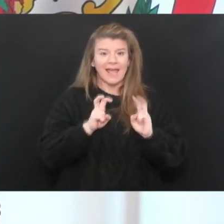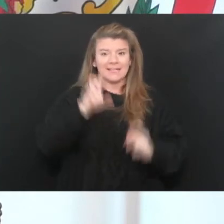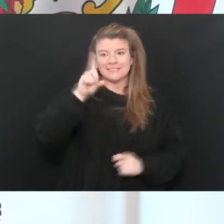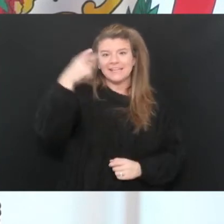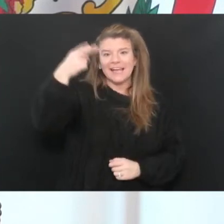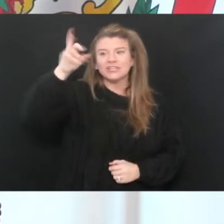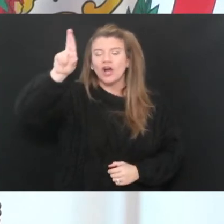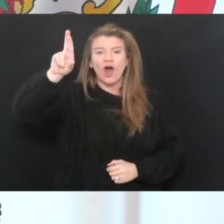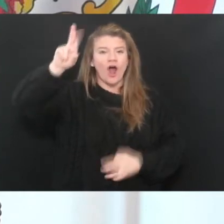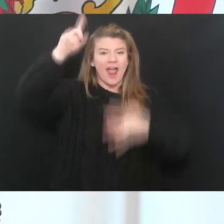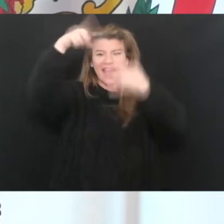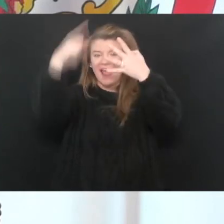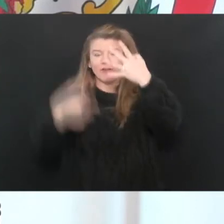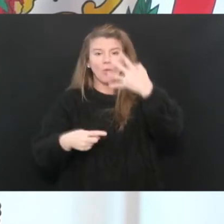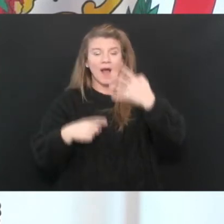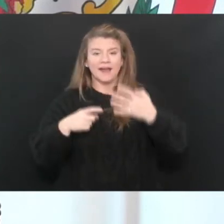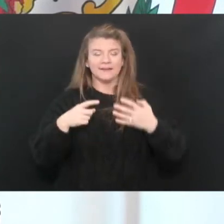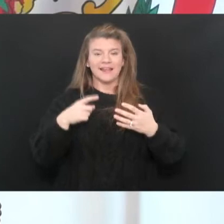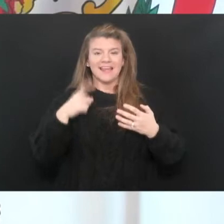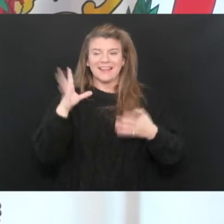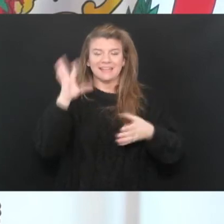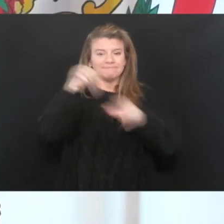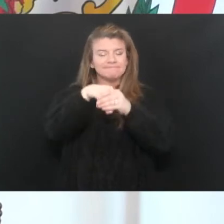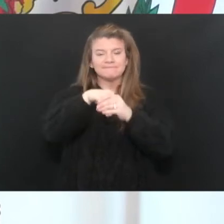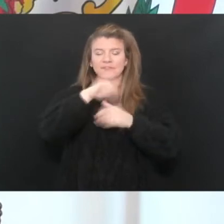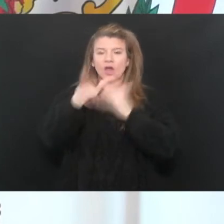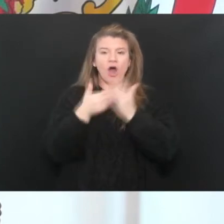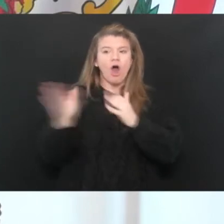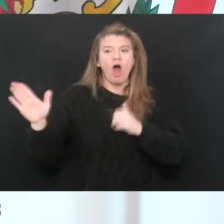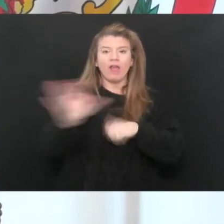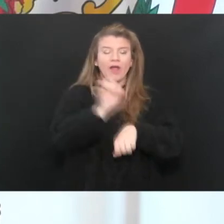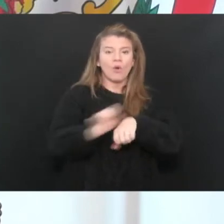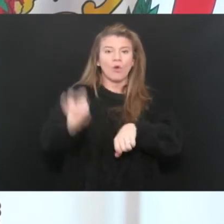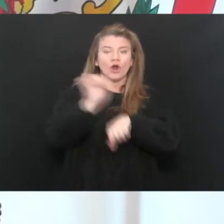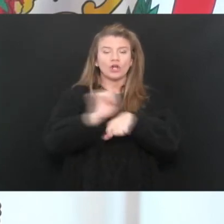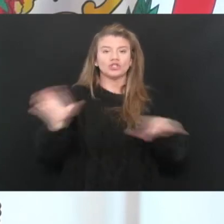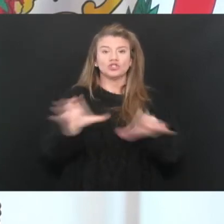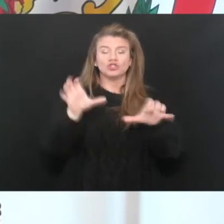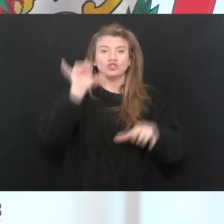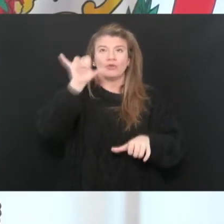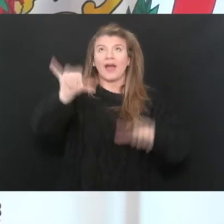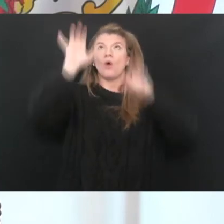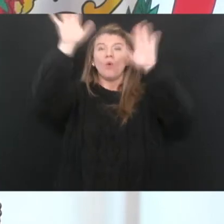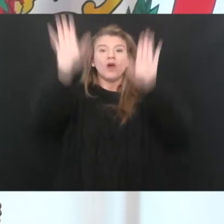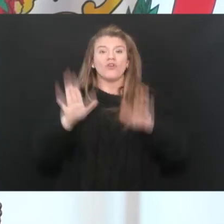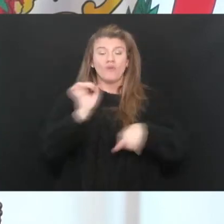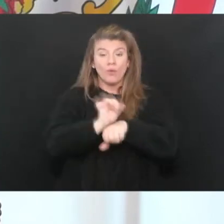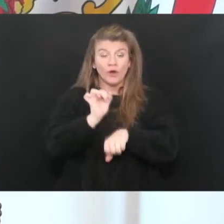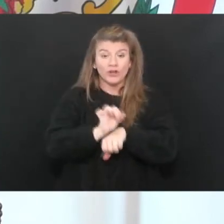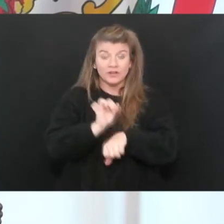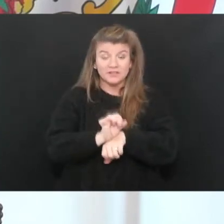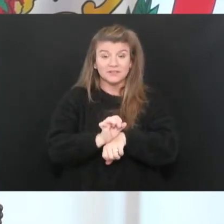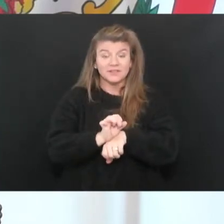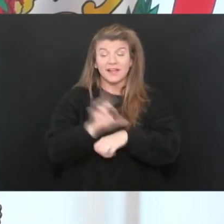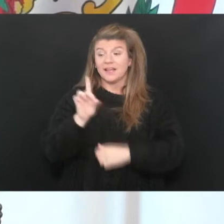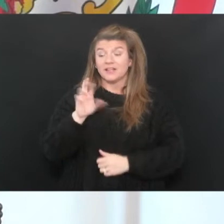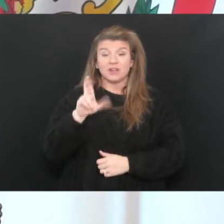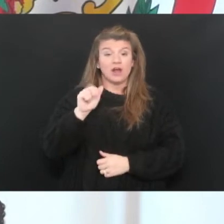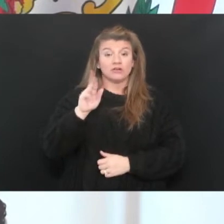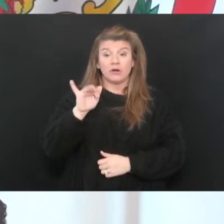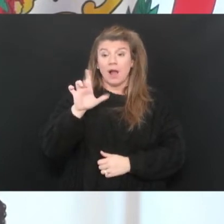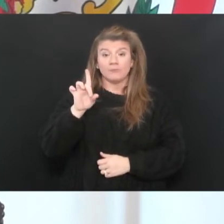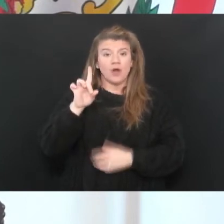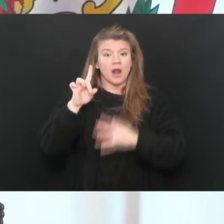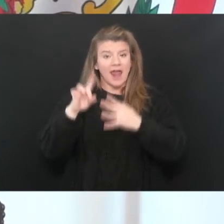DHHR and all the other folks that have put in all the licks to do the great work that they've done, Dr. Amjad and right on